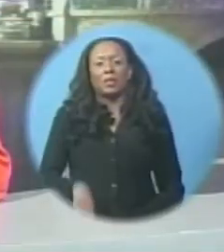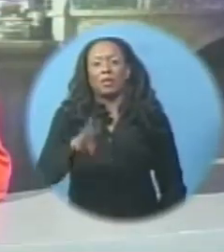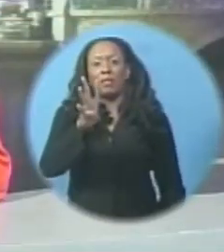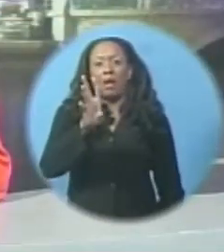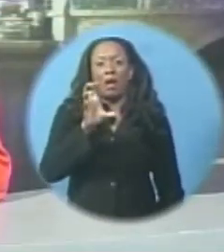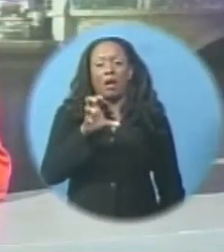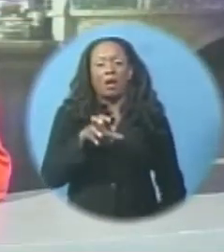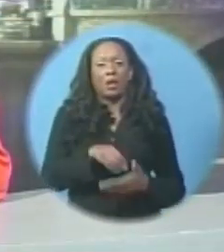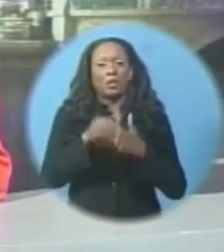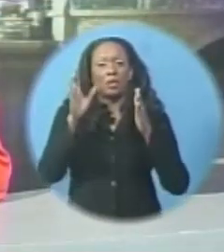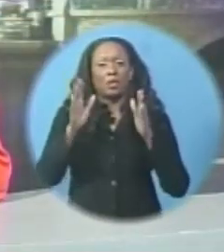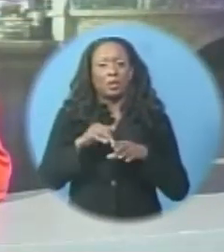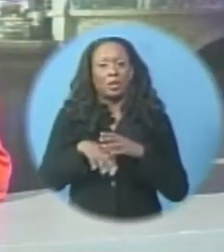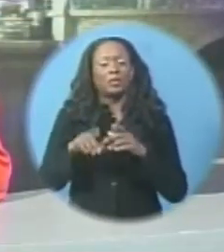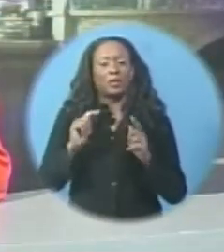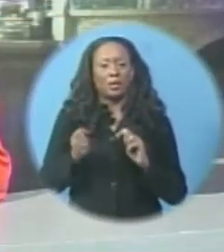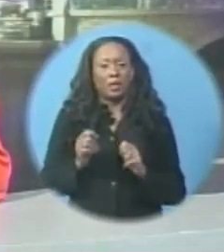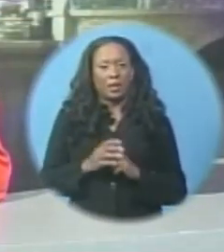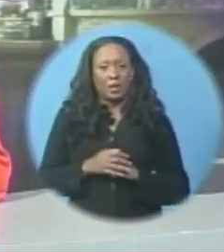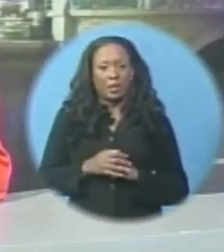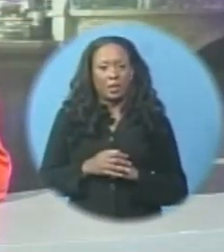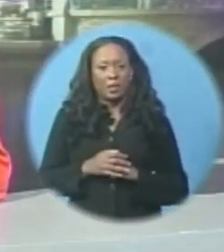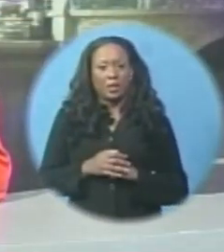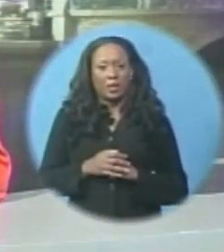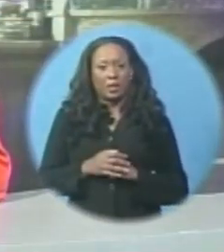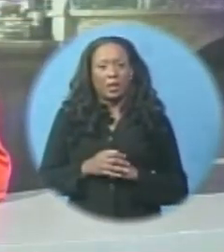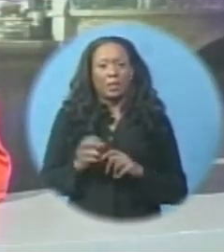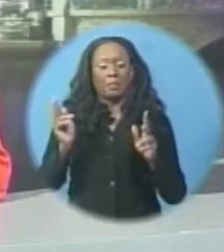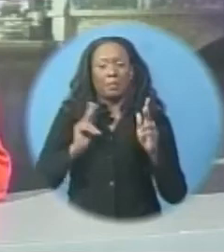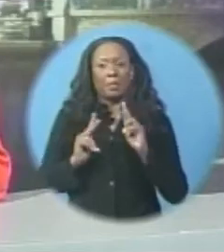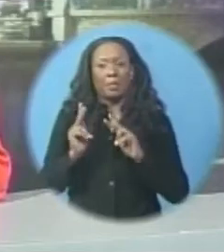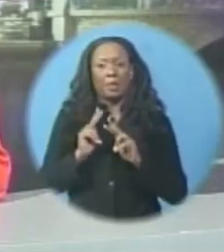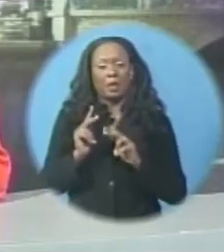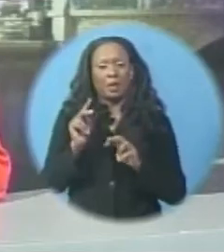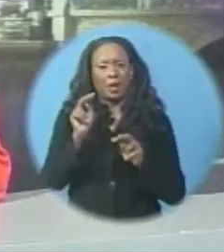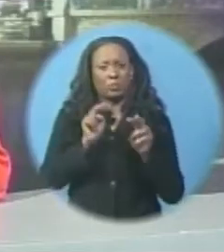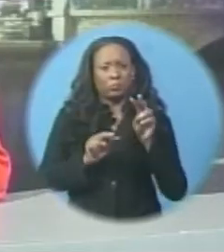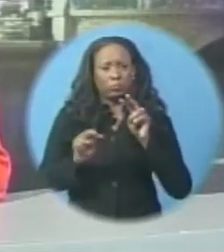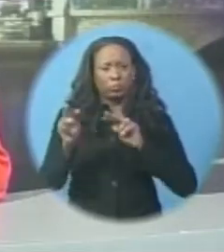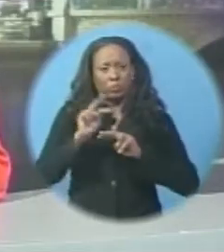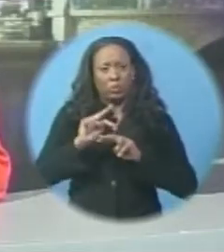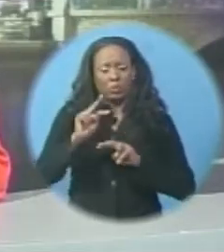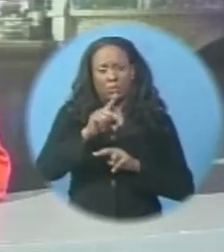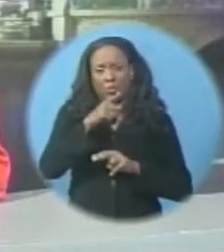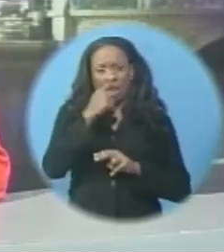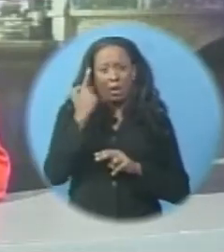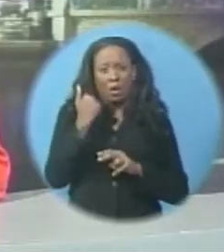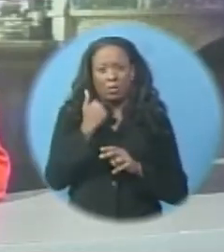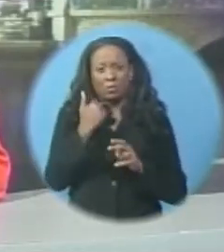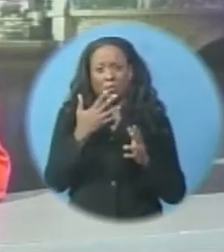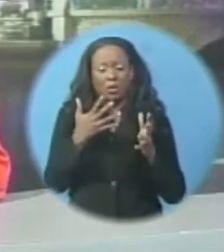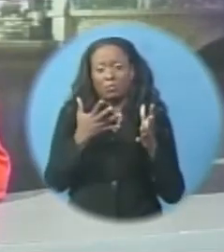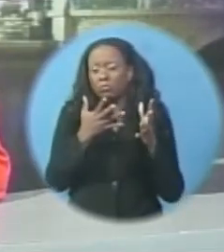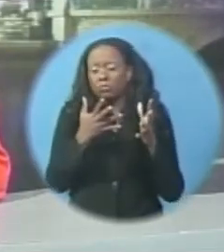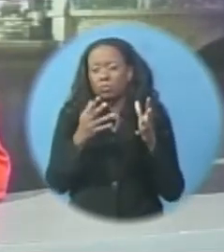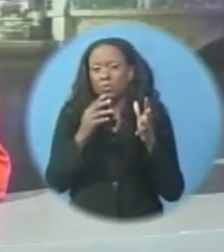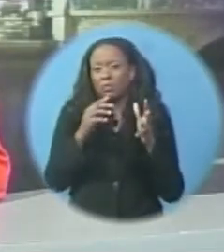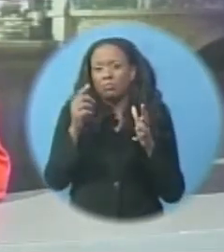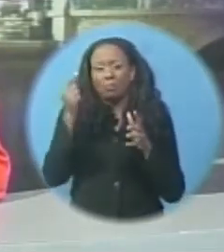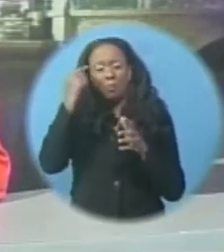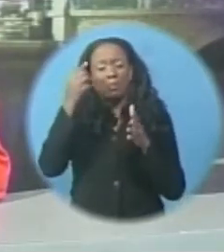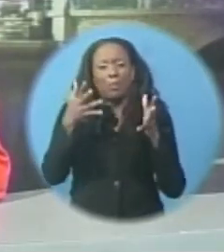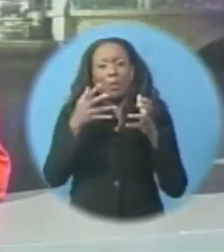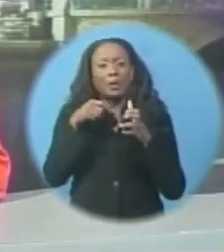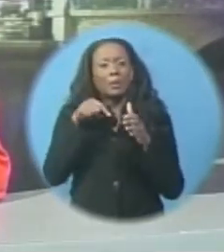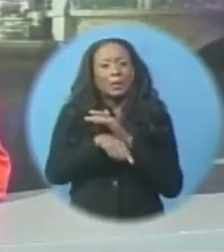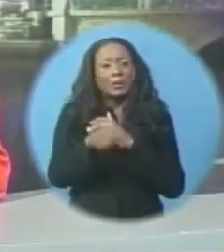400 students in Trinidad and Tobago are on suicide watch. This latest PAHO estimate was revealed to the Joint Select Committee